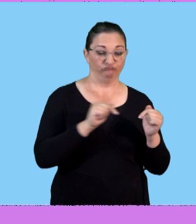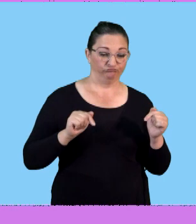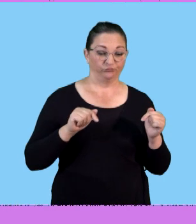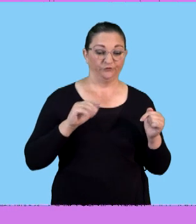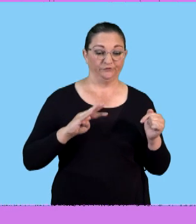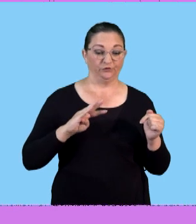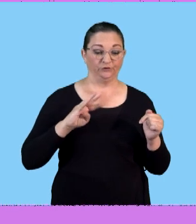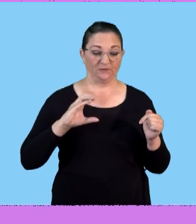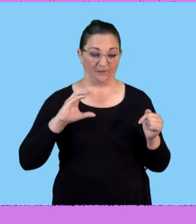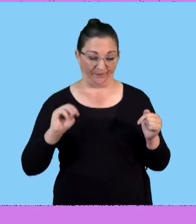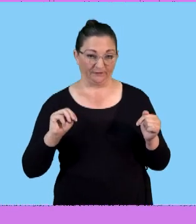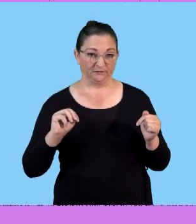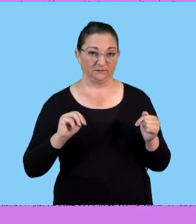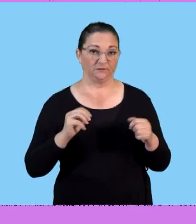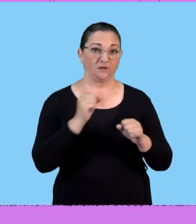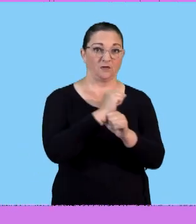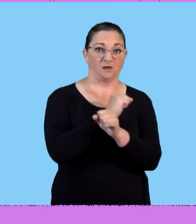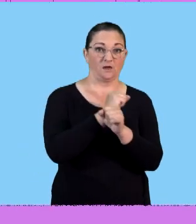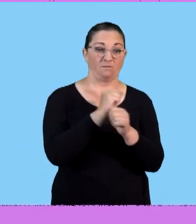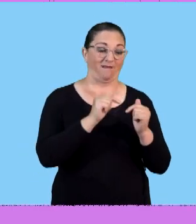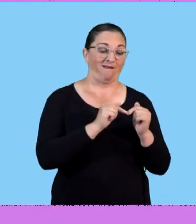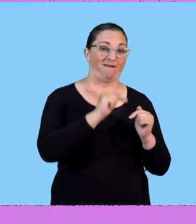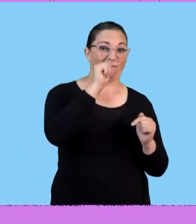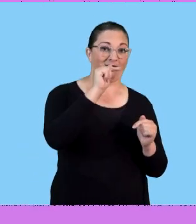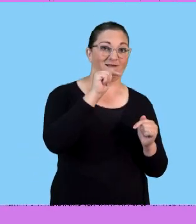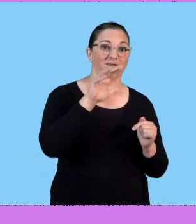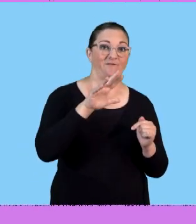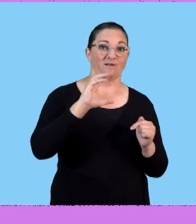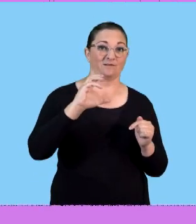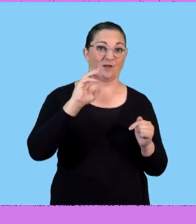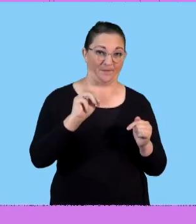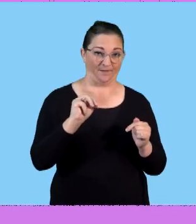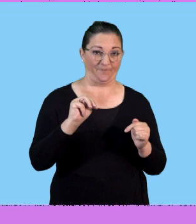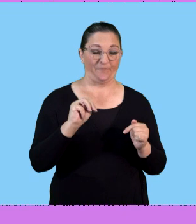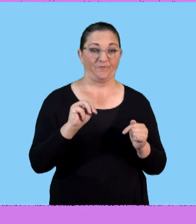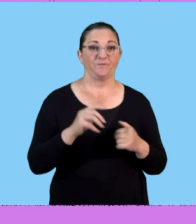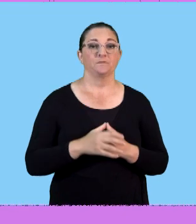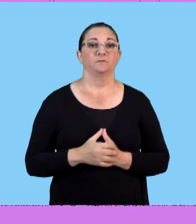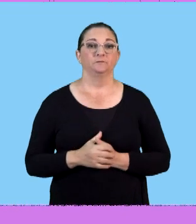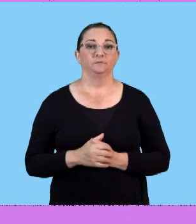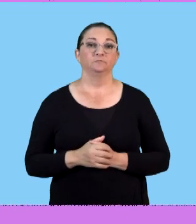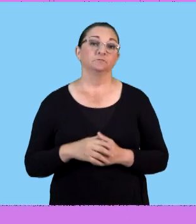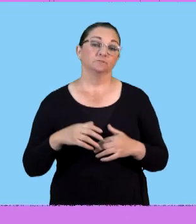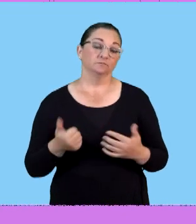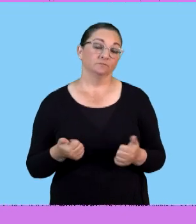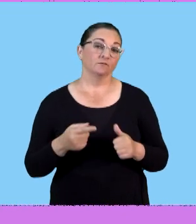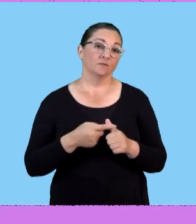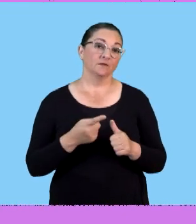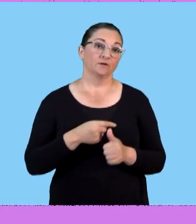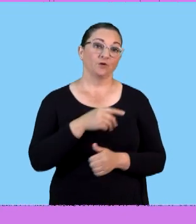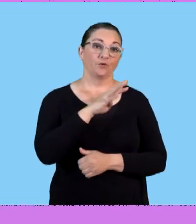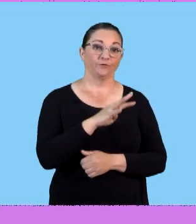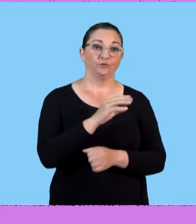centimeters, multiplied by a width of 4 centimeters, multiplied by the height of 5